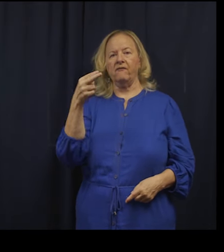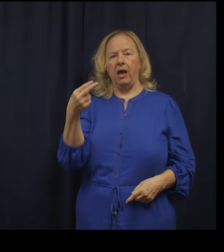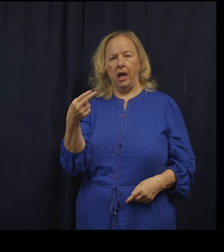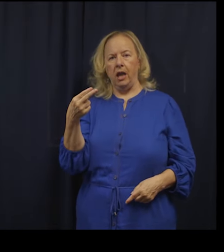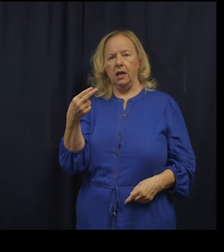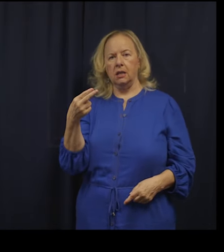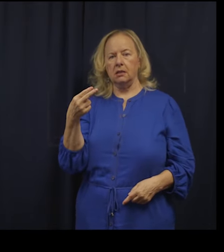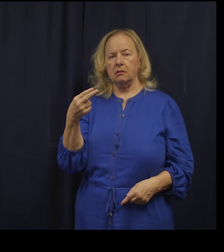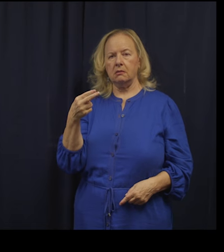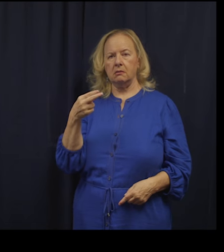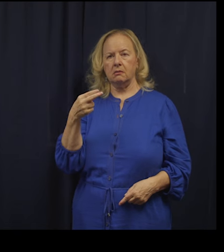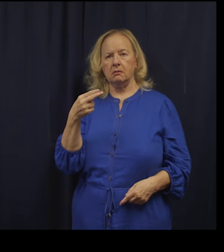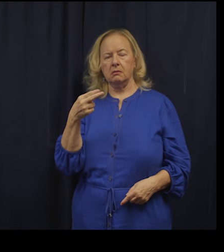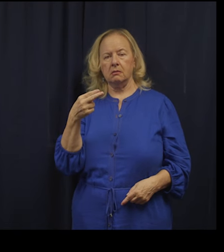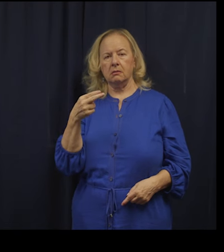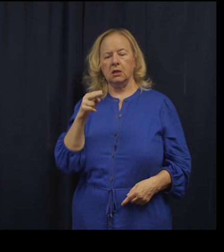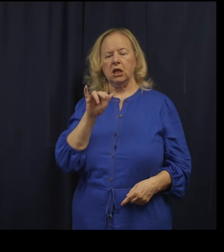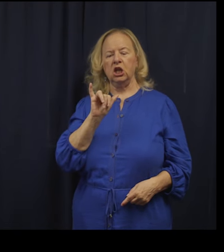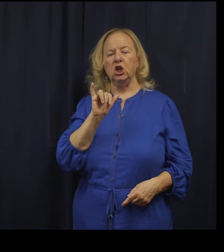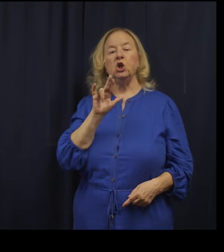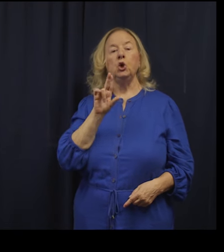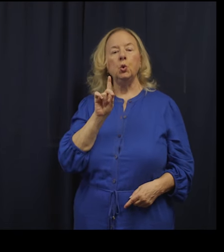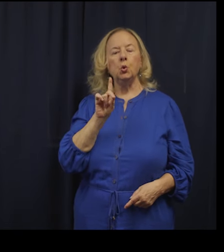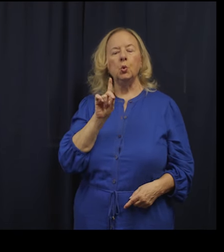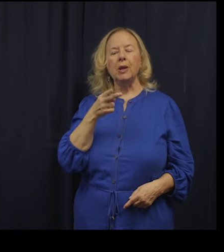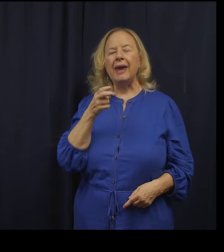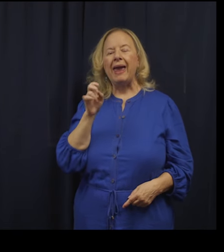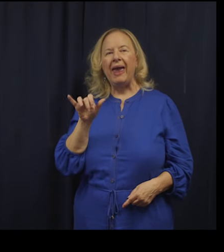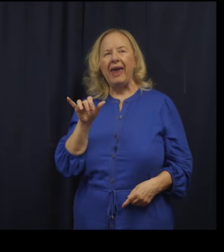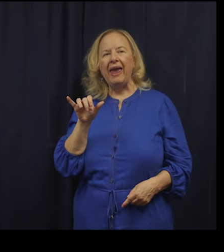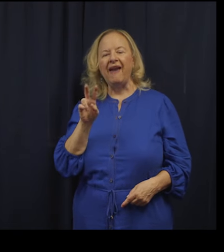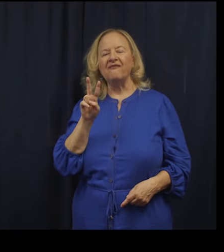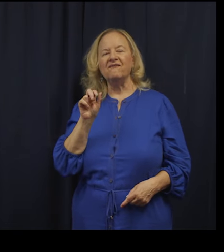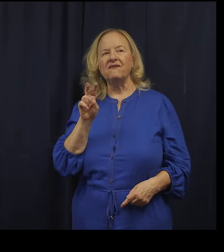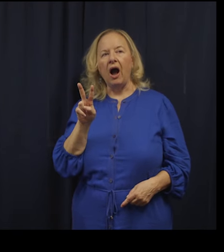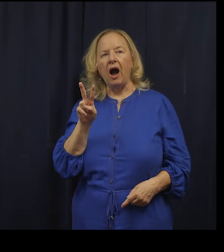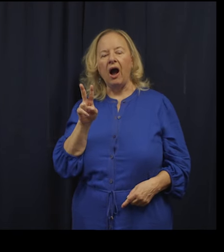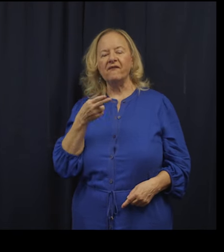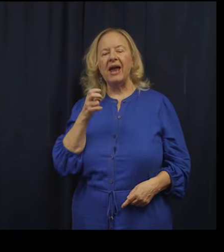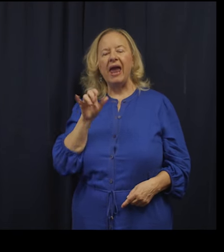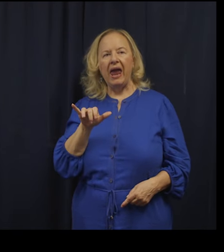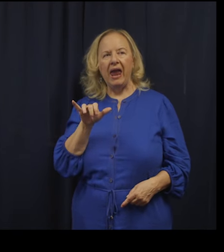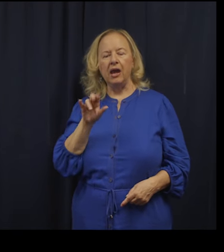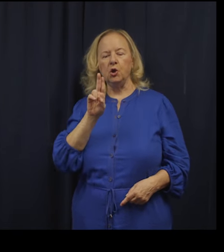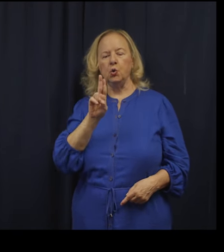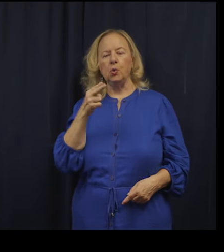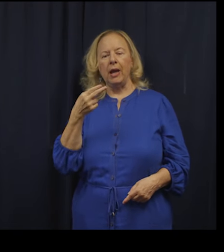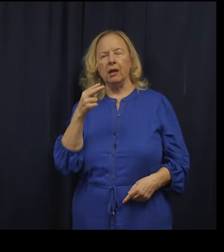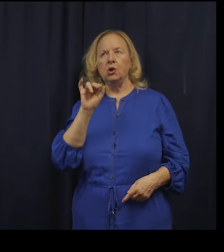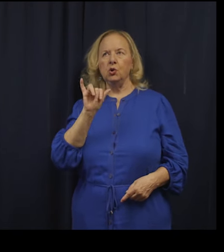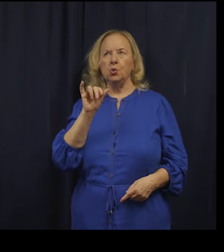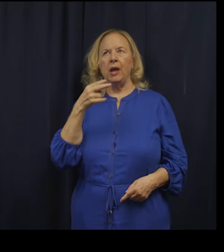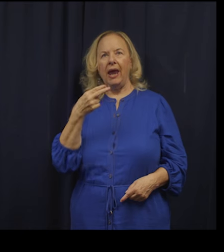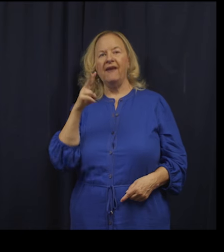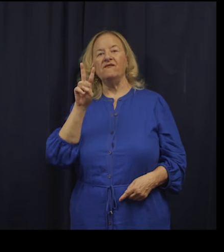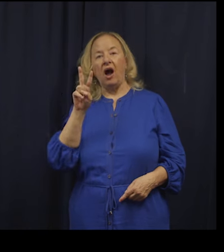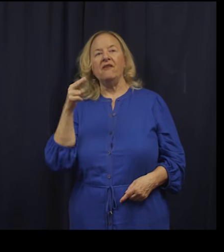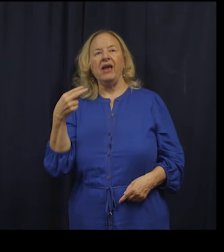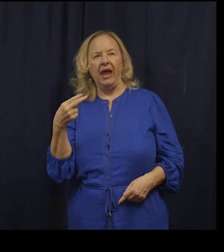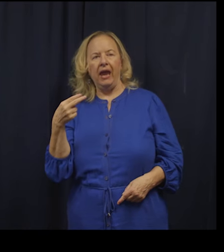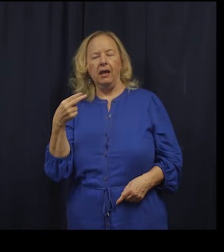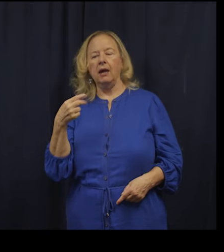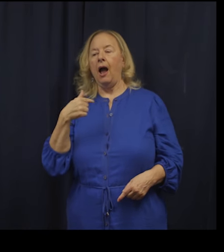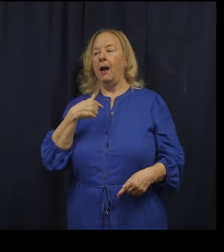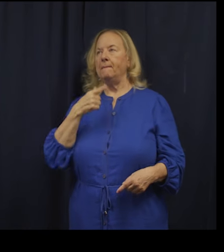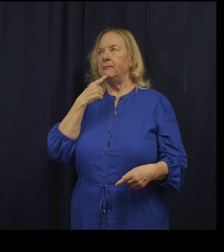is the Yud, He, Vav, He. And basically, when you know the name Yud Hey Vav Hey, it